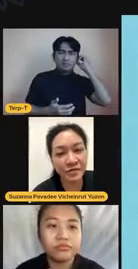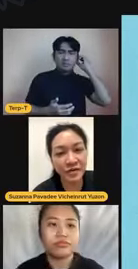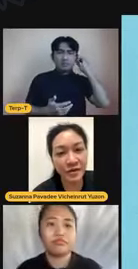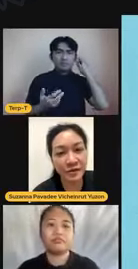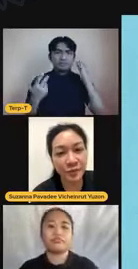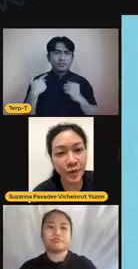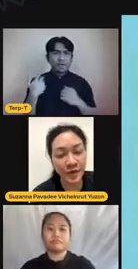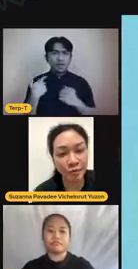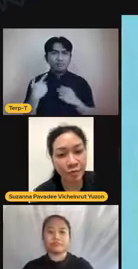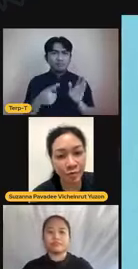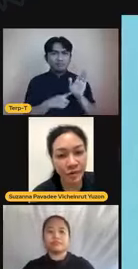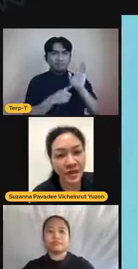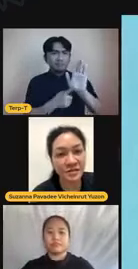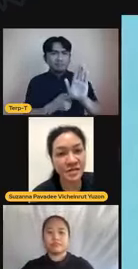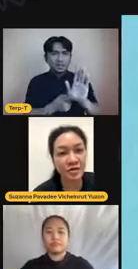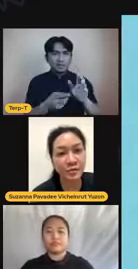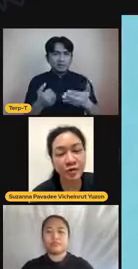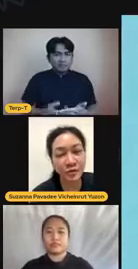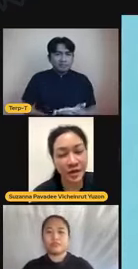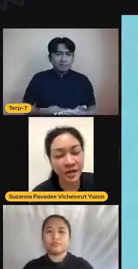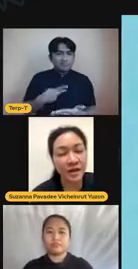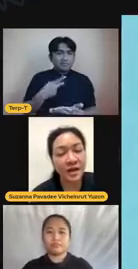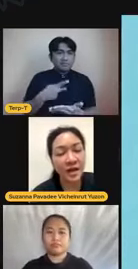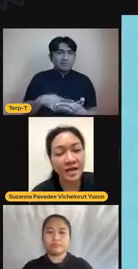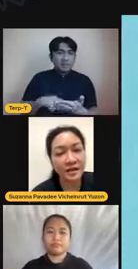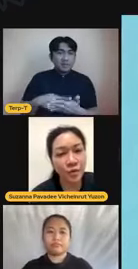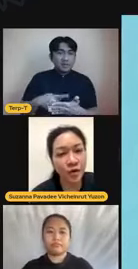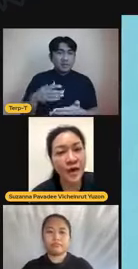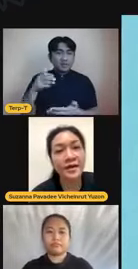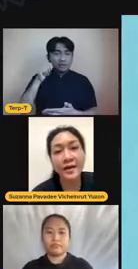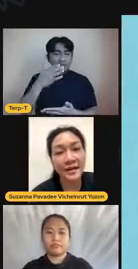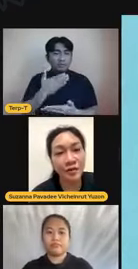they discover a pregnant woman with Down syndrome would be